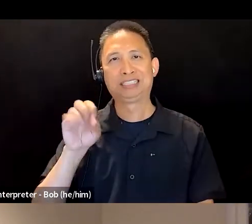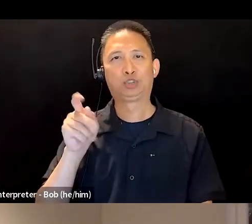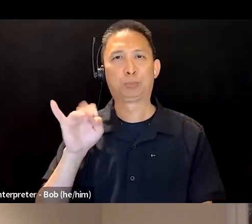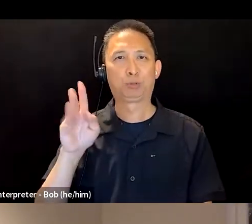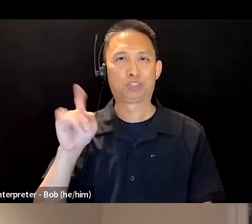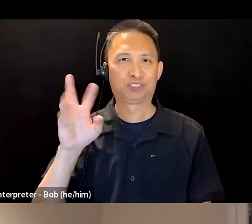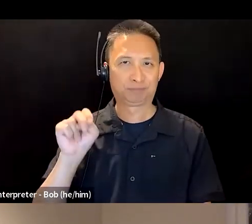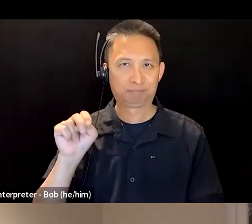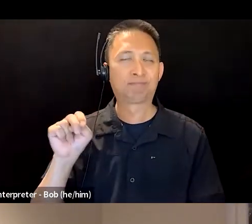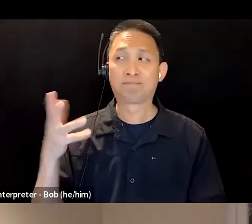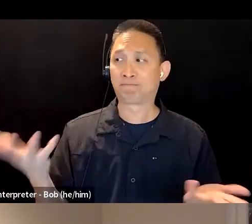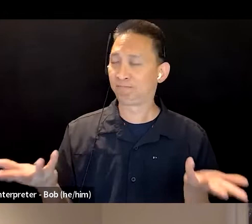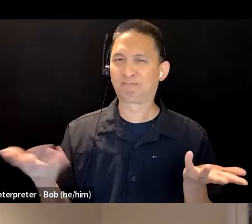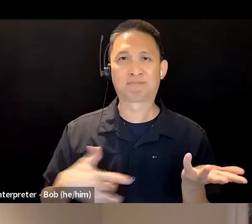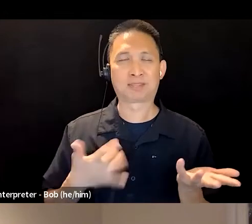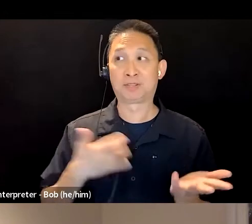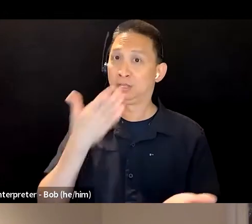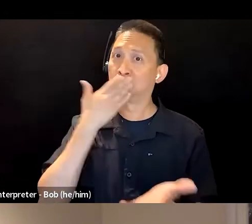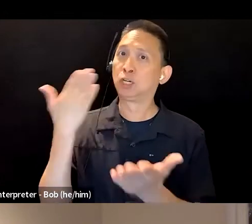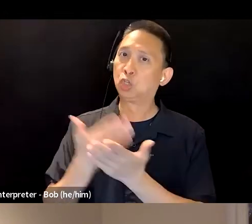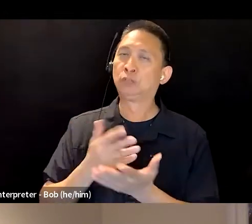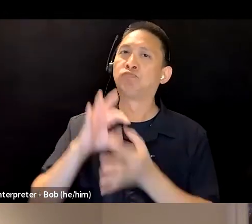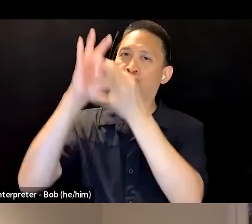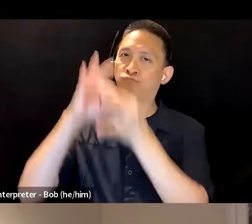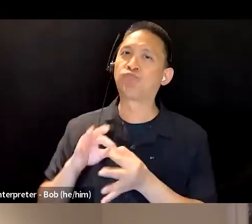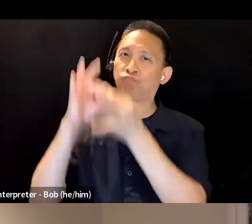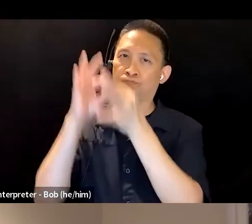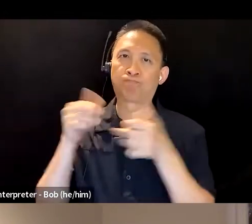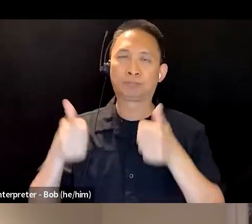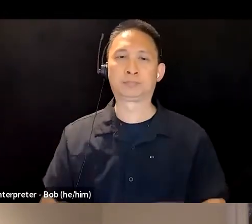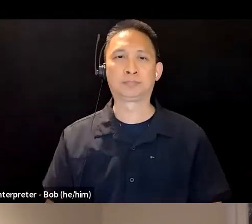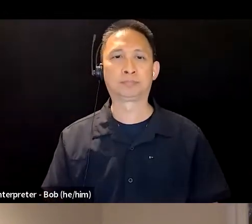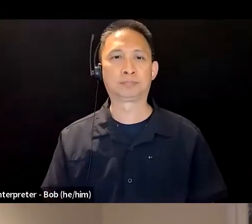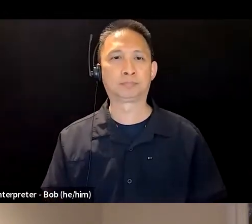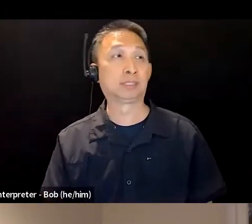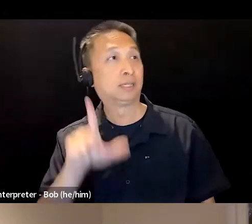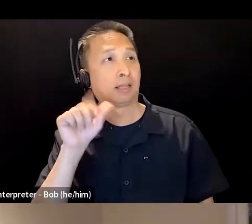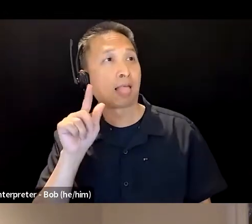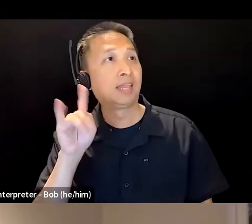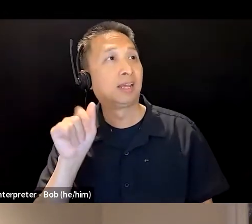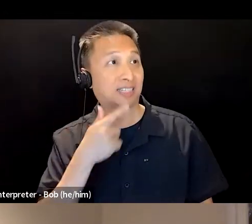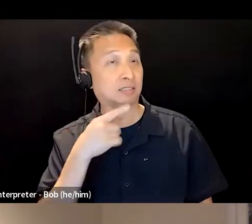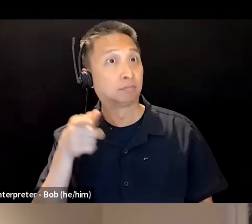that combination of public media could have. And did that happen, you know, change people's minds?